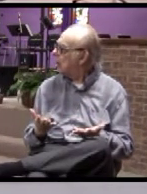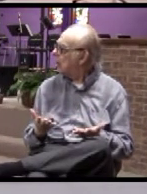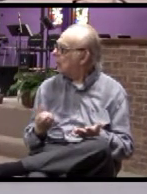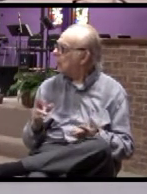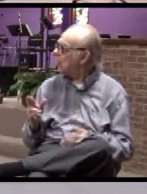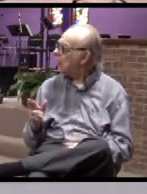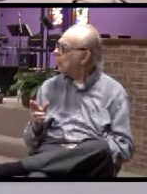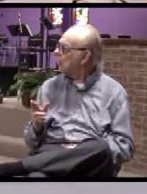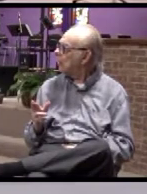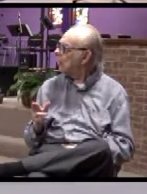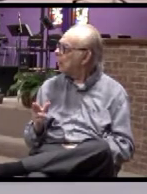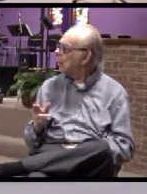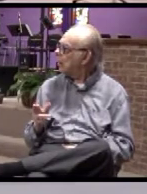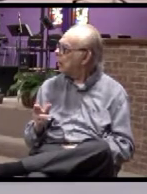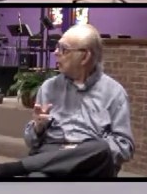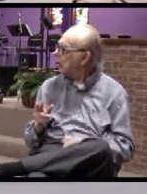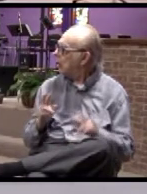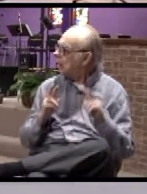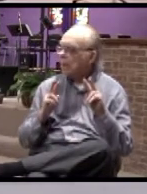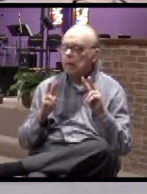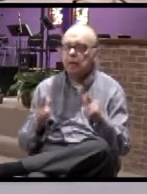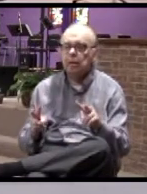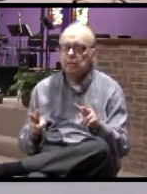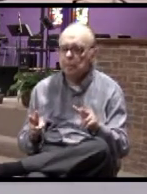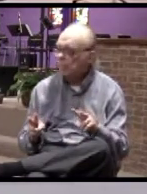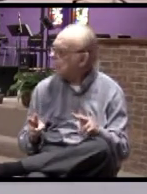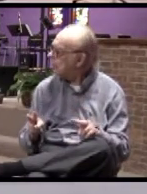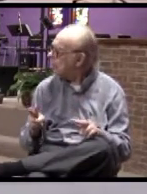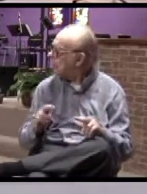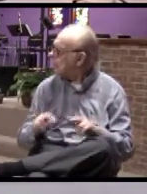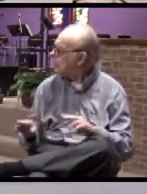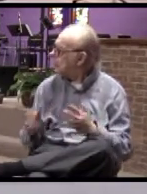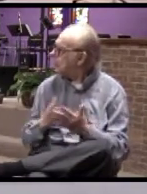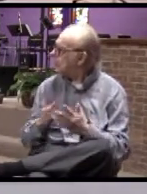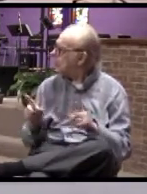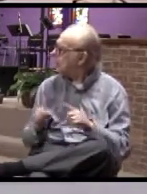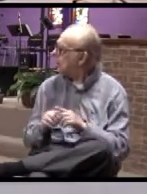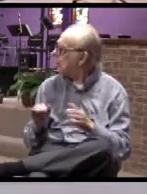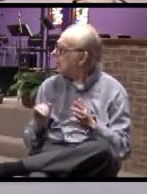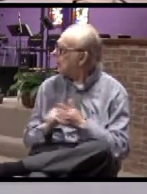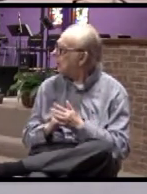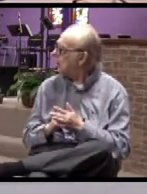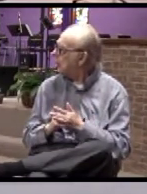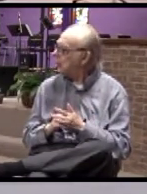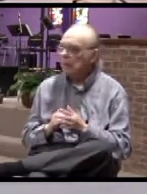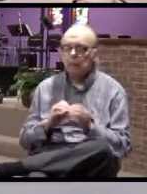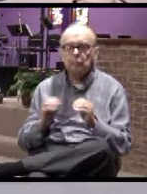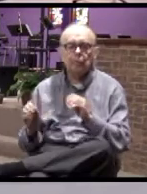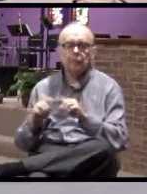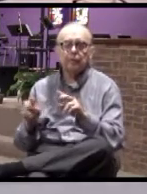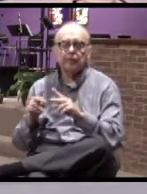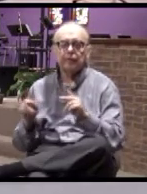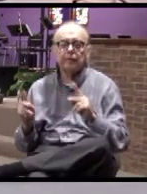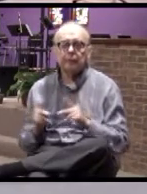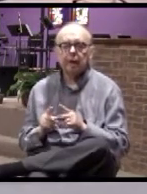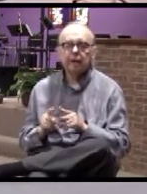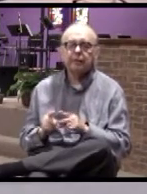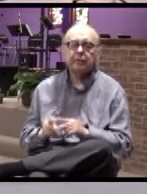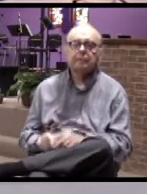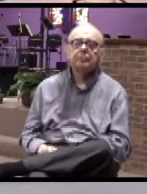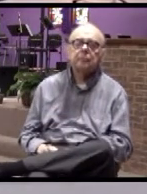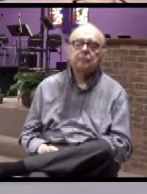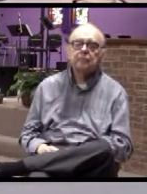Or you would look and you would do something like this, move to another spot.